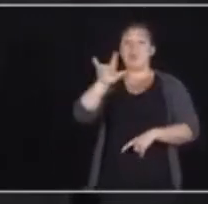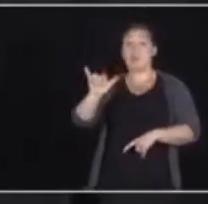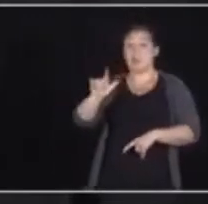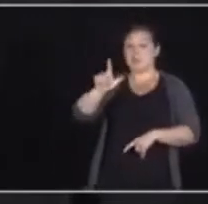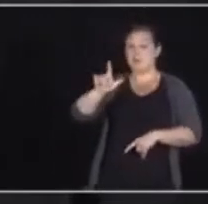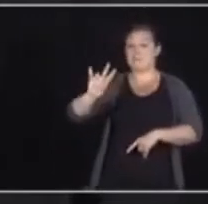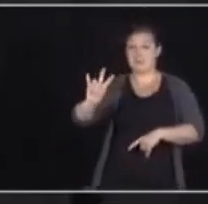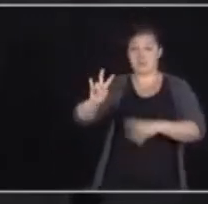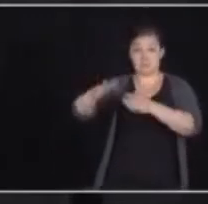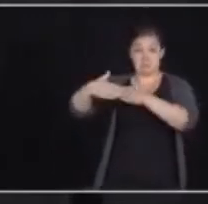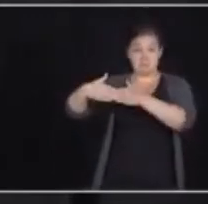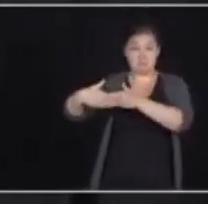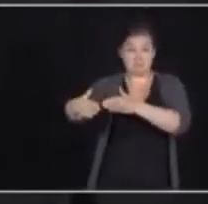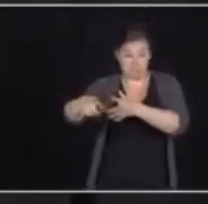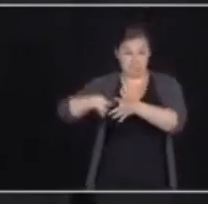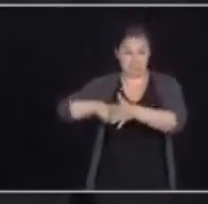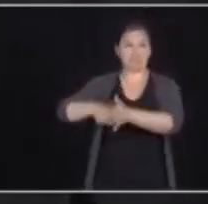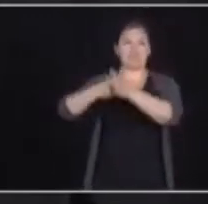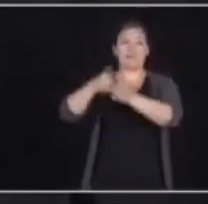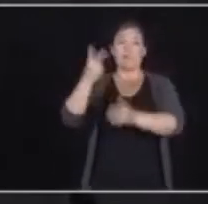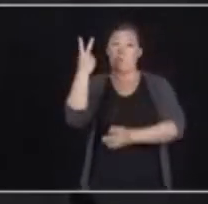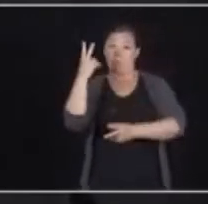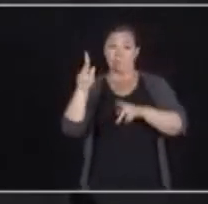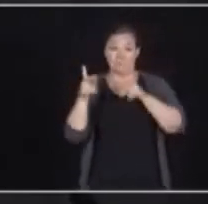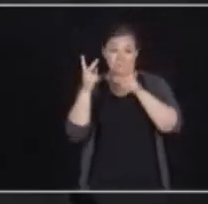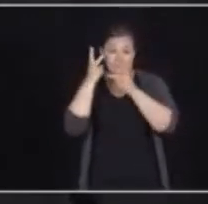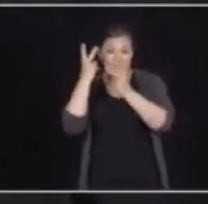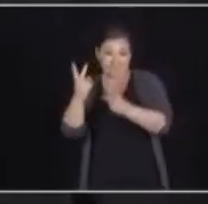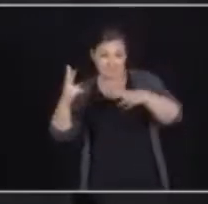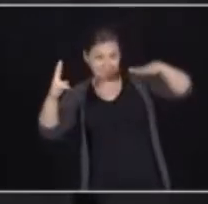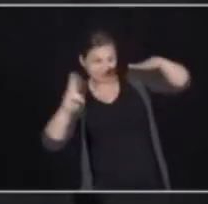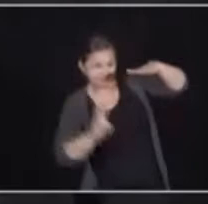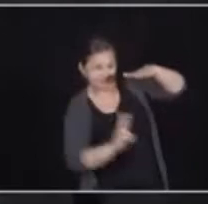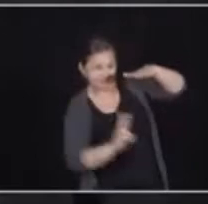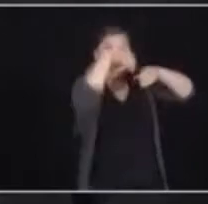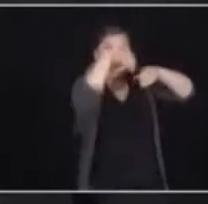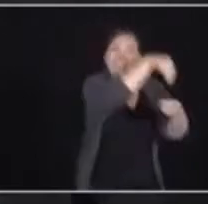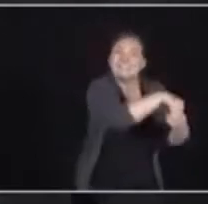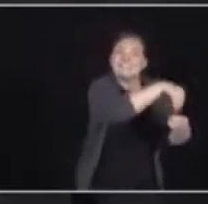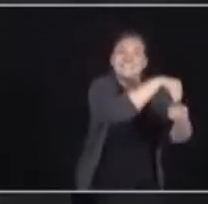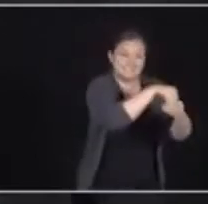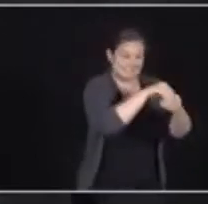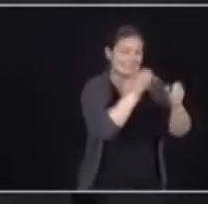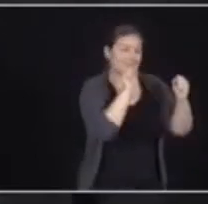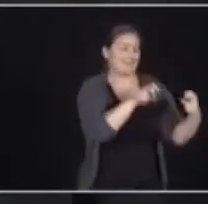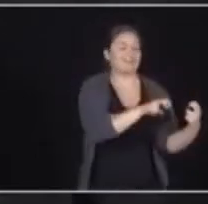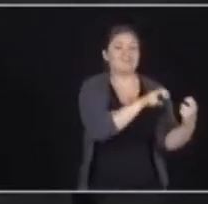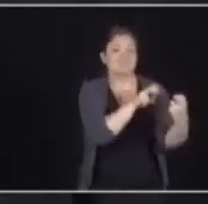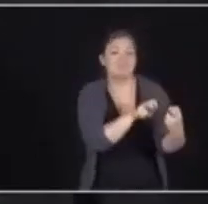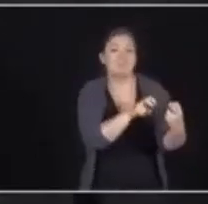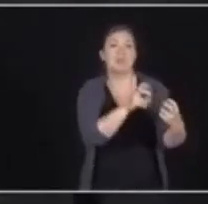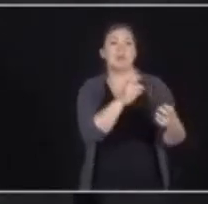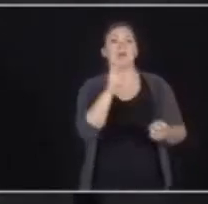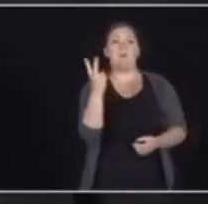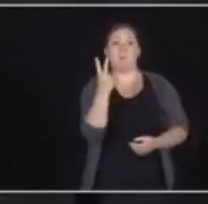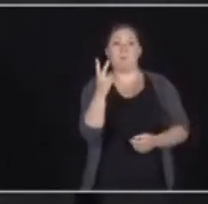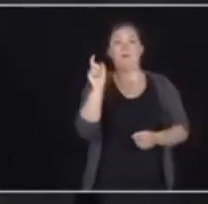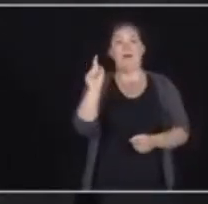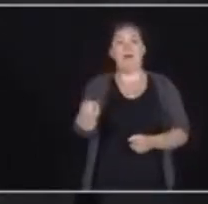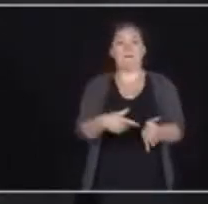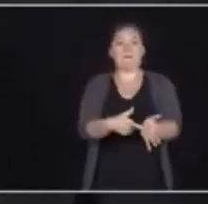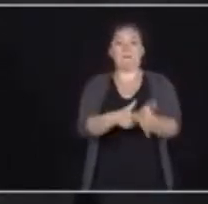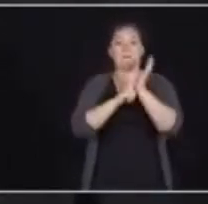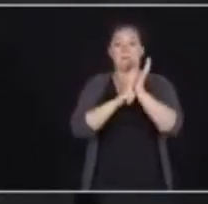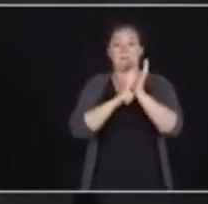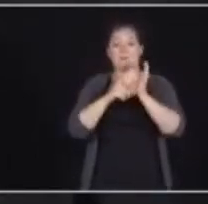can resume, and the previous verbal attestation of a negative COVID test will apply for indoor visits.